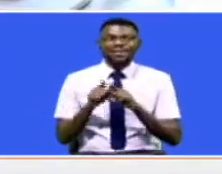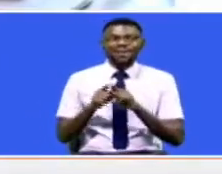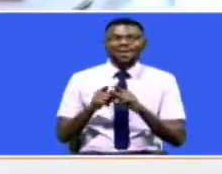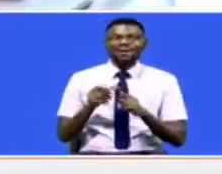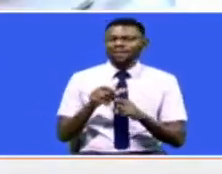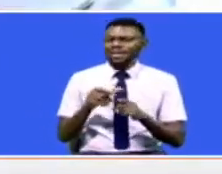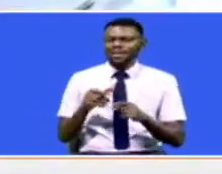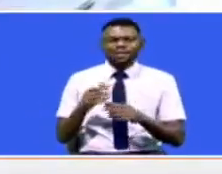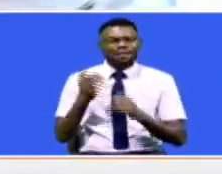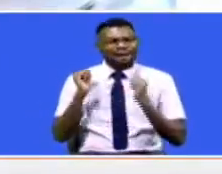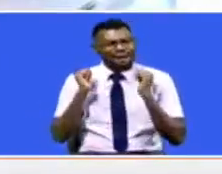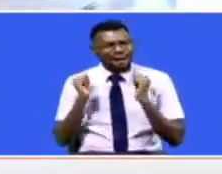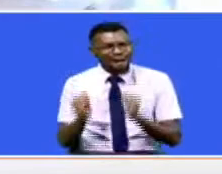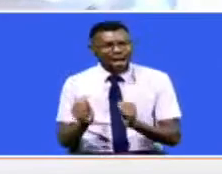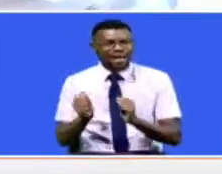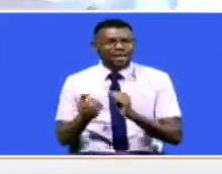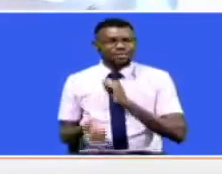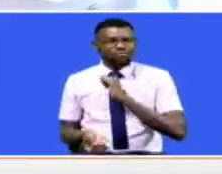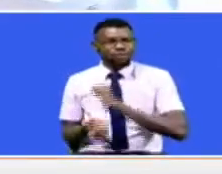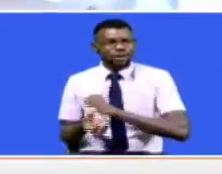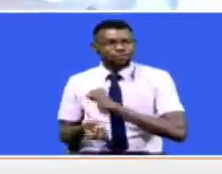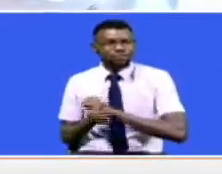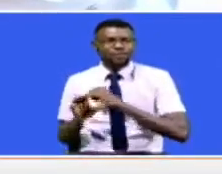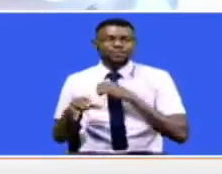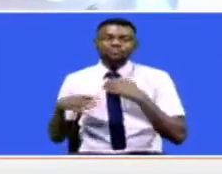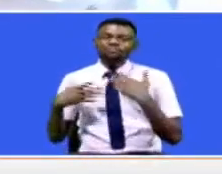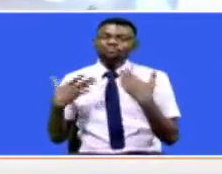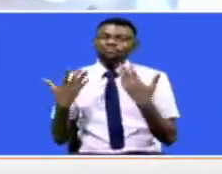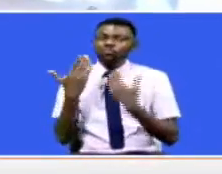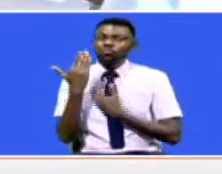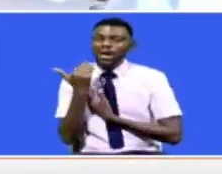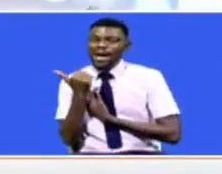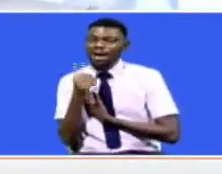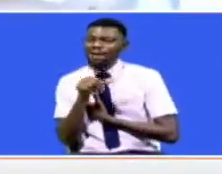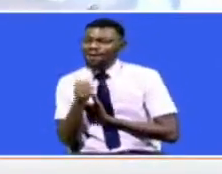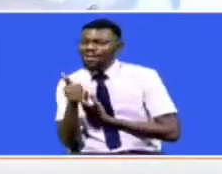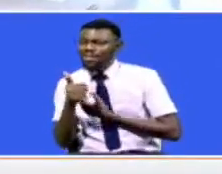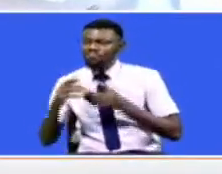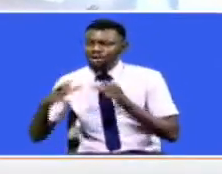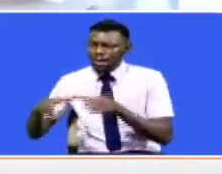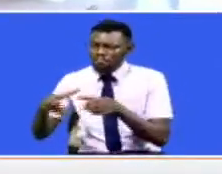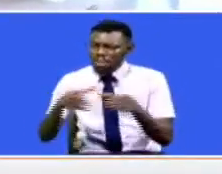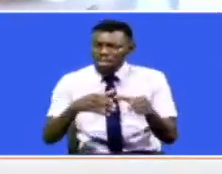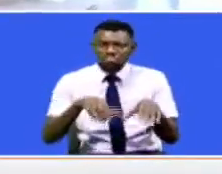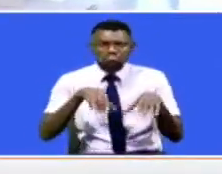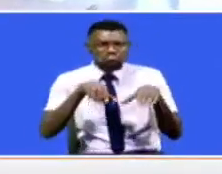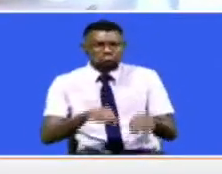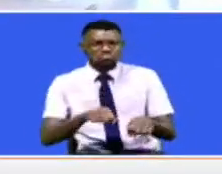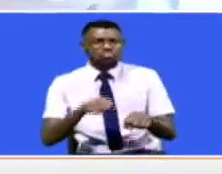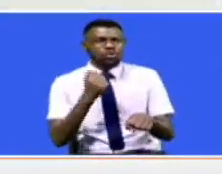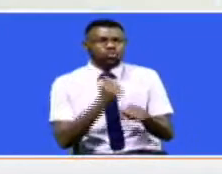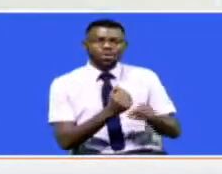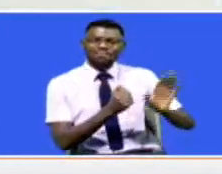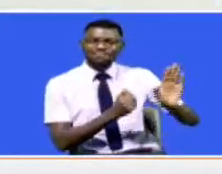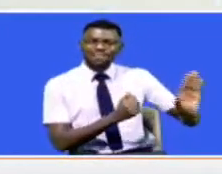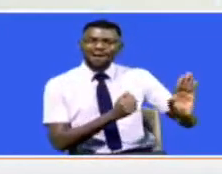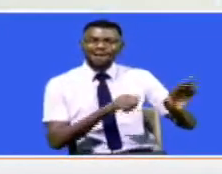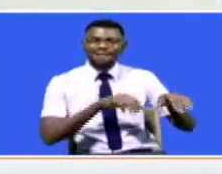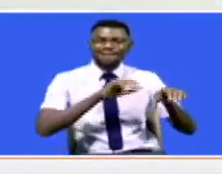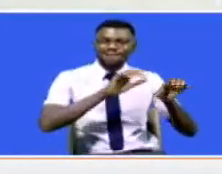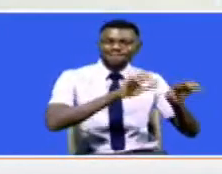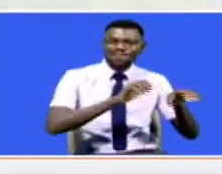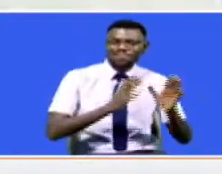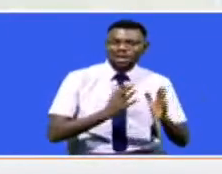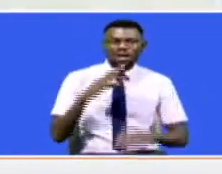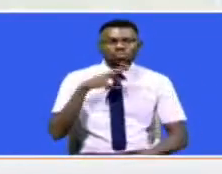hard time explaining the continued loss making by its subsidiary companies and unclear disbursement of dividends. So out of the